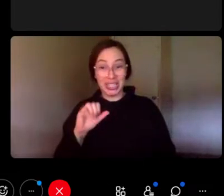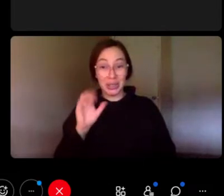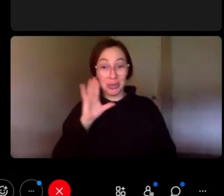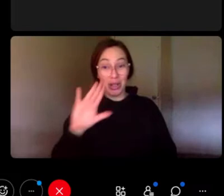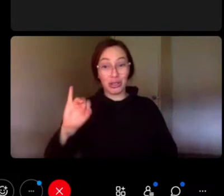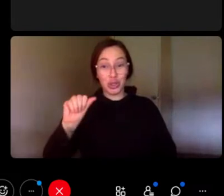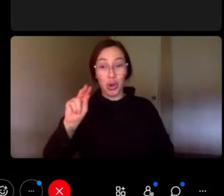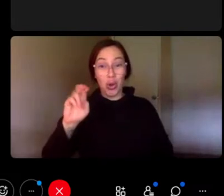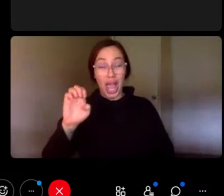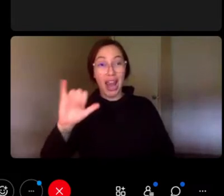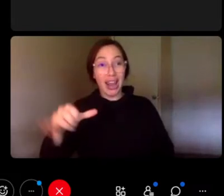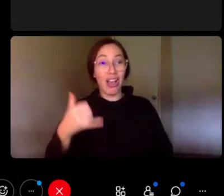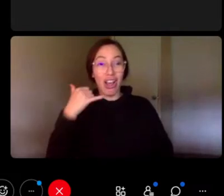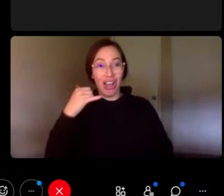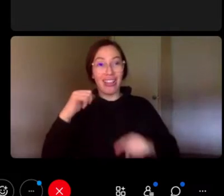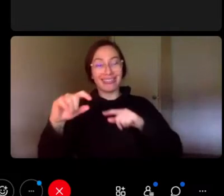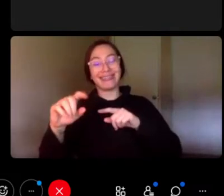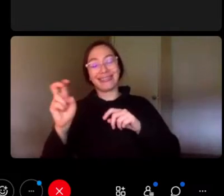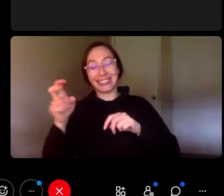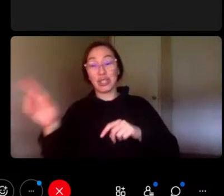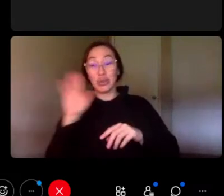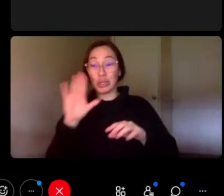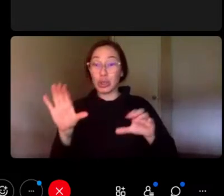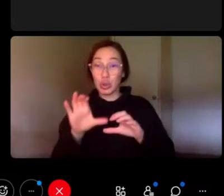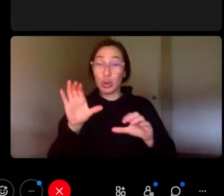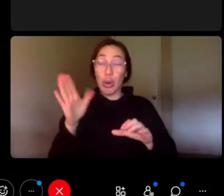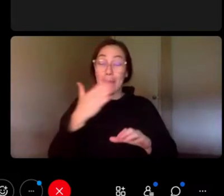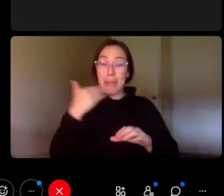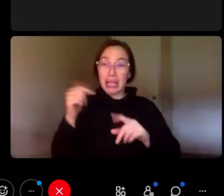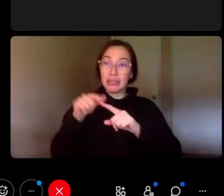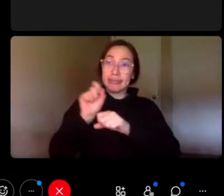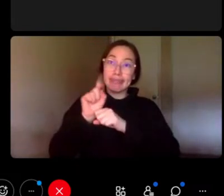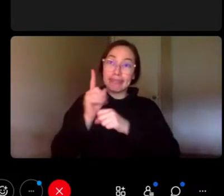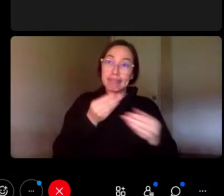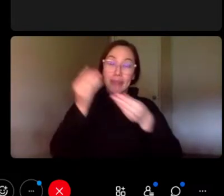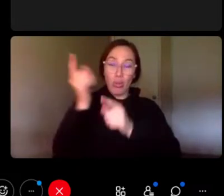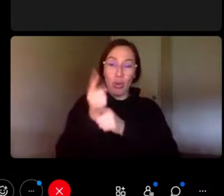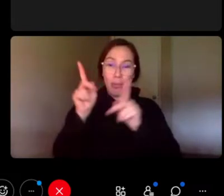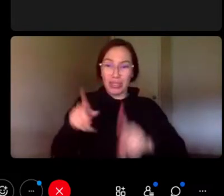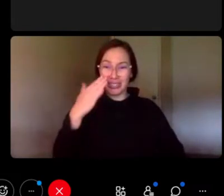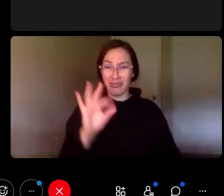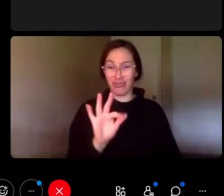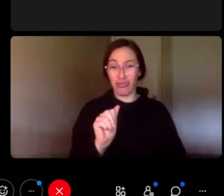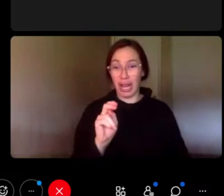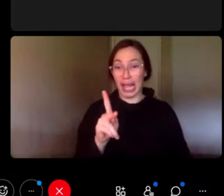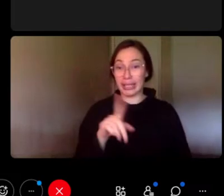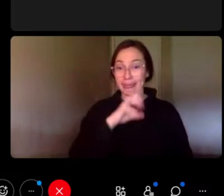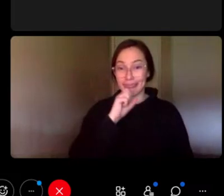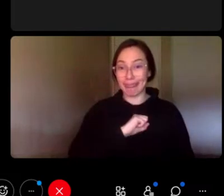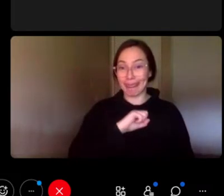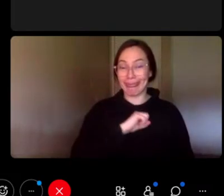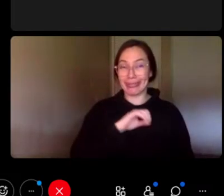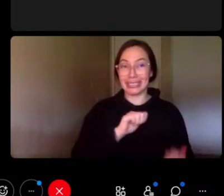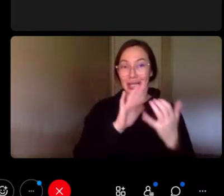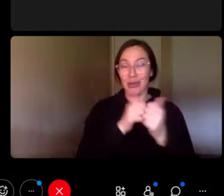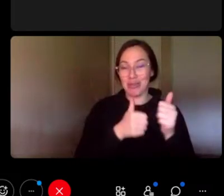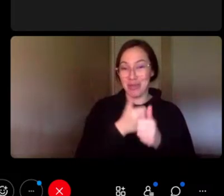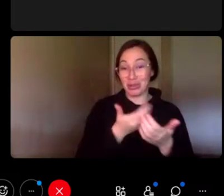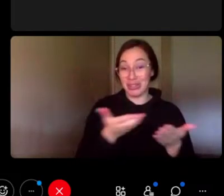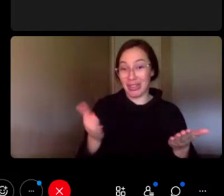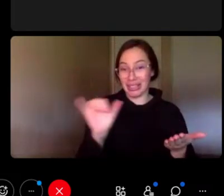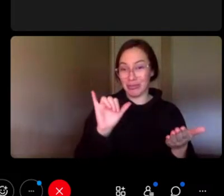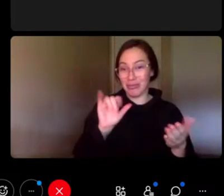Joanne and Joanne will do her level best effort to get that to the right person because Frank's pretty useless in dealing with most things as I was as